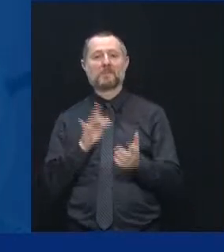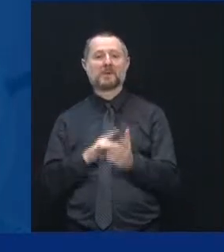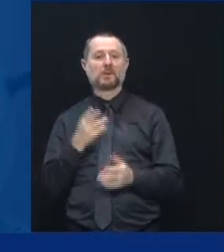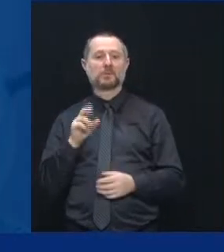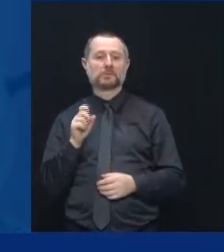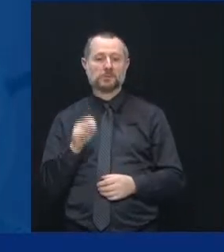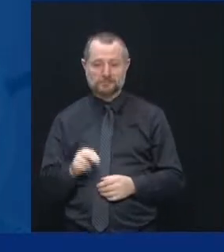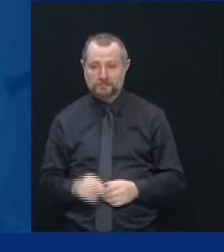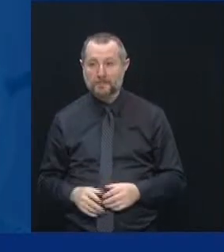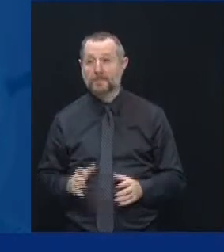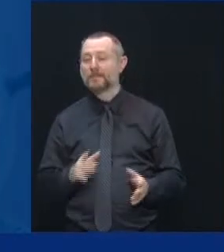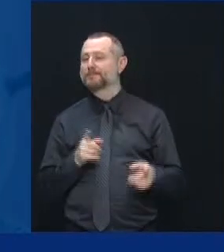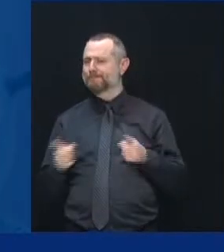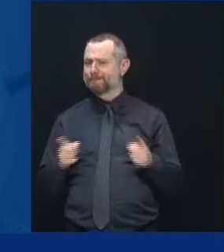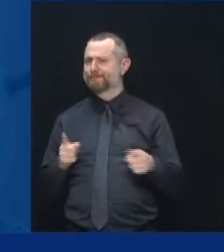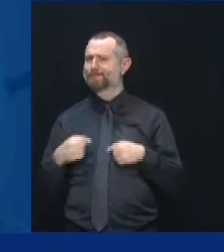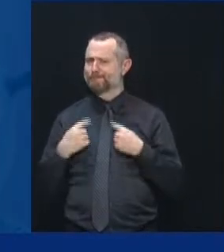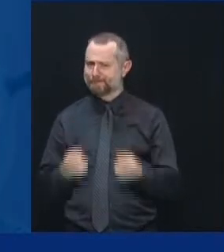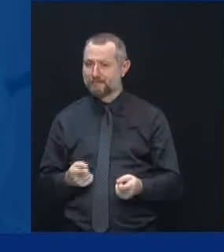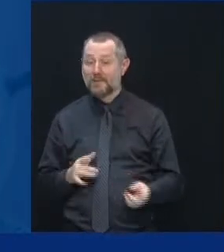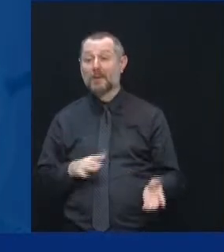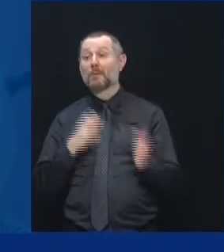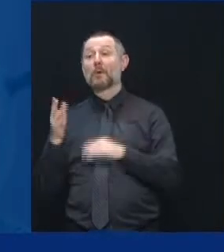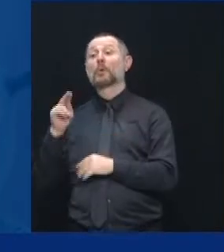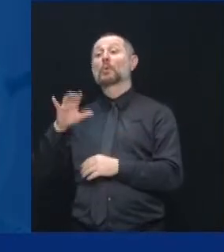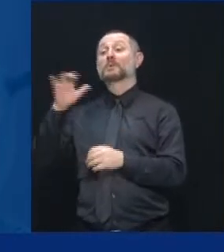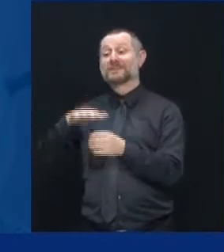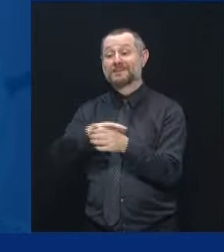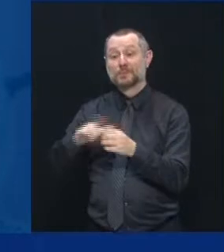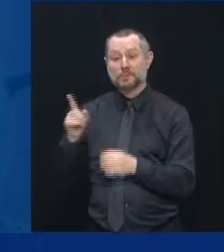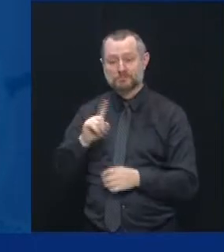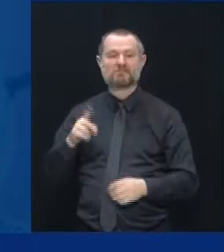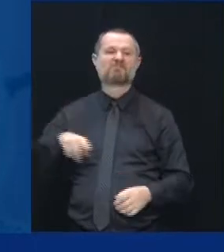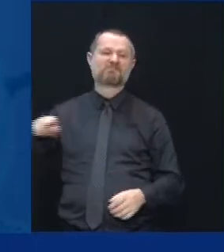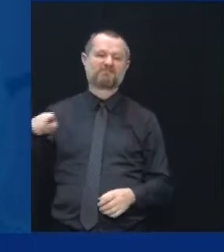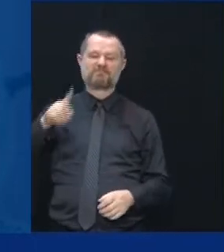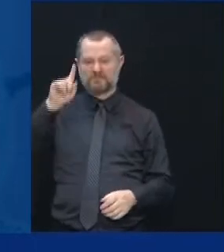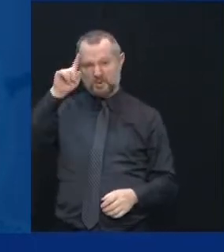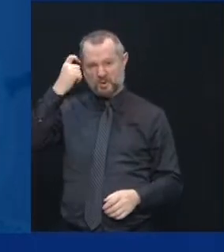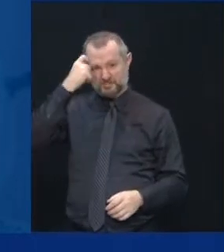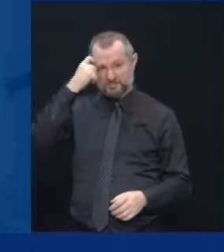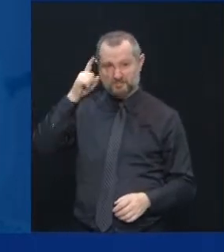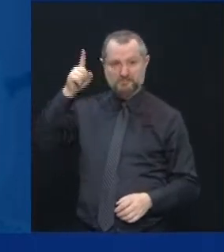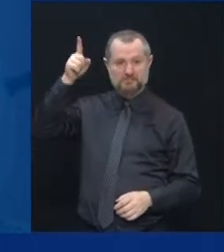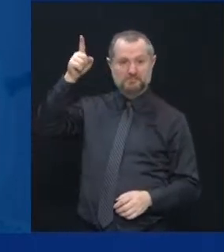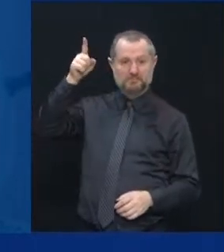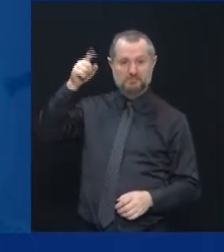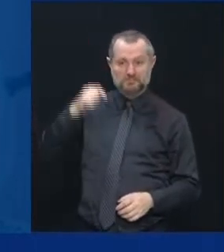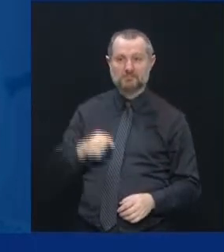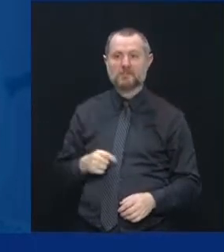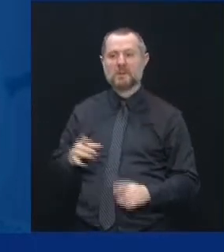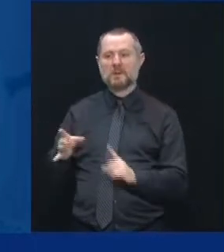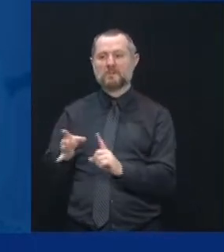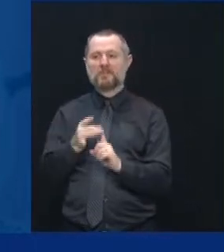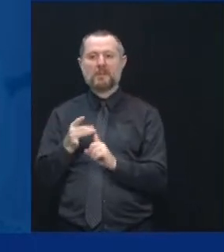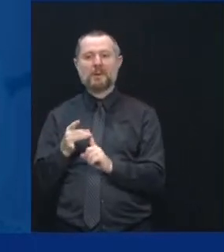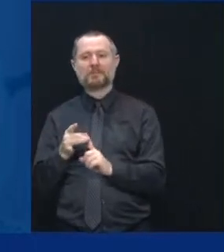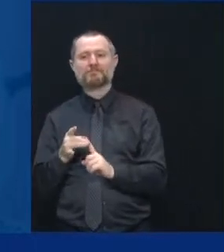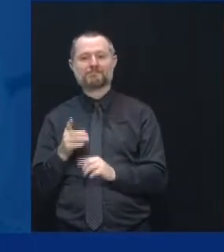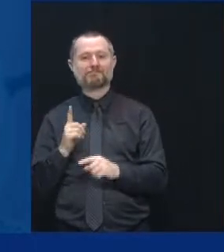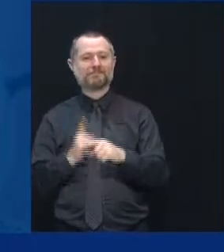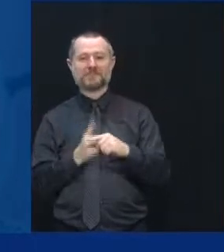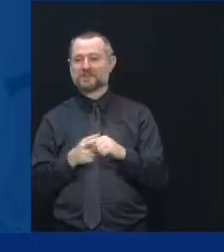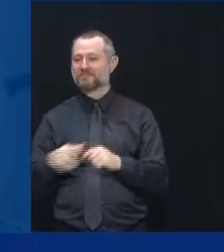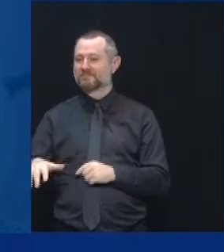been ongoing. And in New York City, the Bronx is the highest positivity. Then Queens